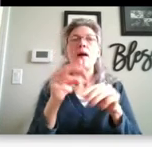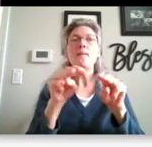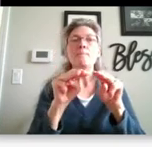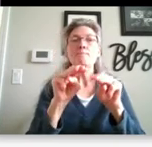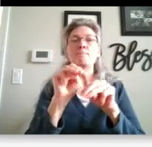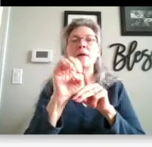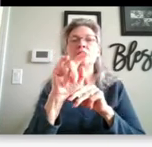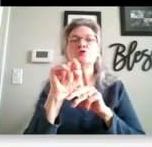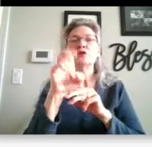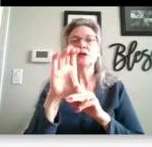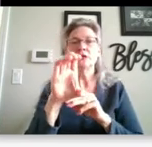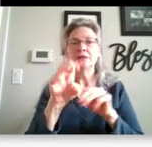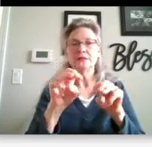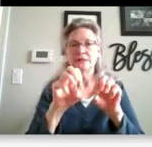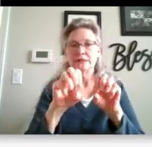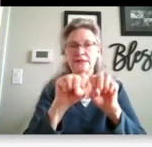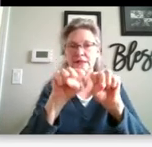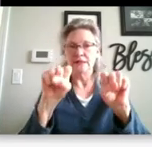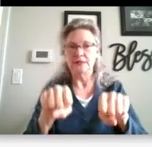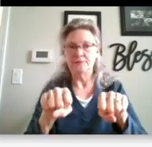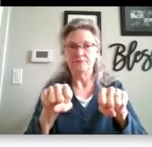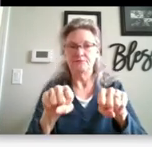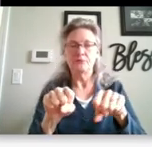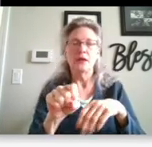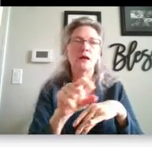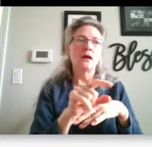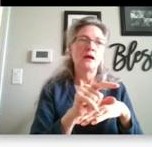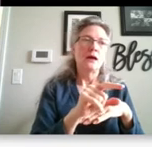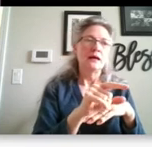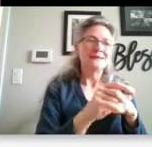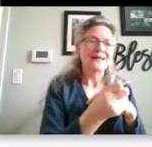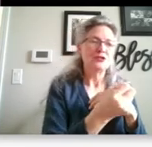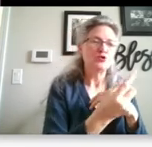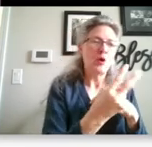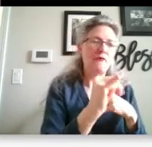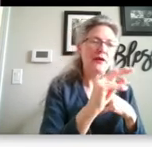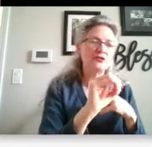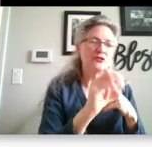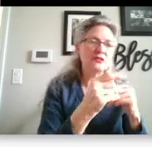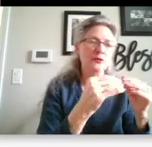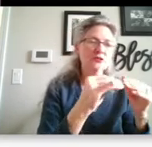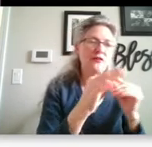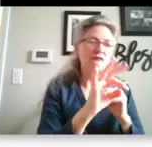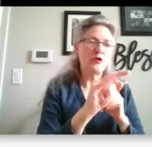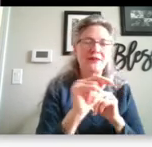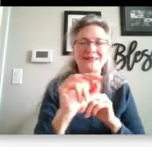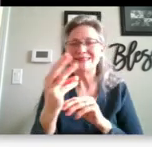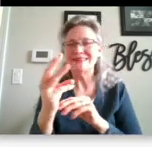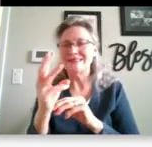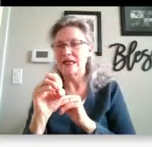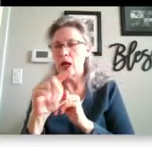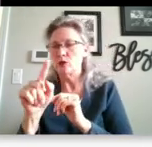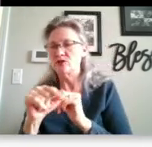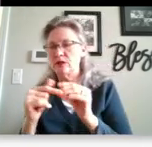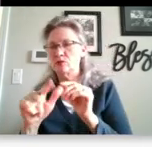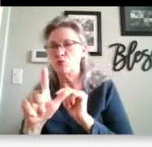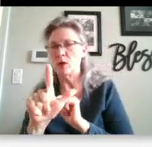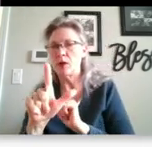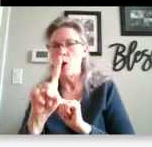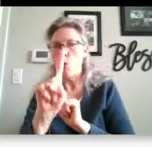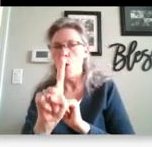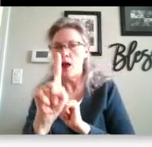where, sometimes 12 inches equals a foot, but then 16 ounces equals a pound, right? The units of how the units